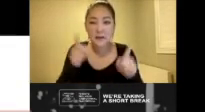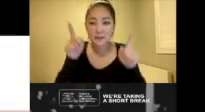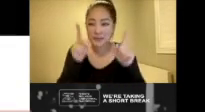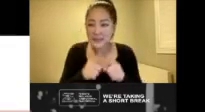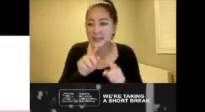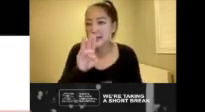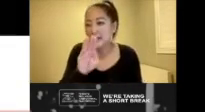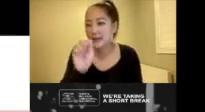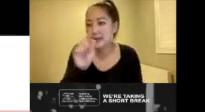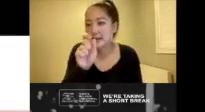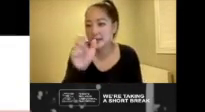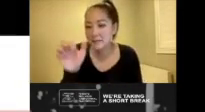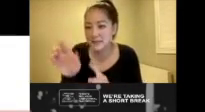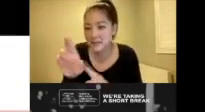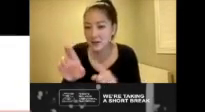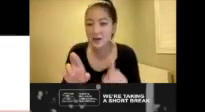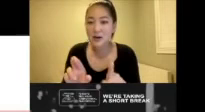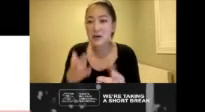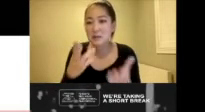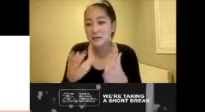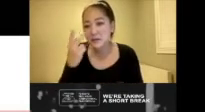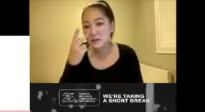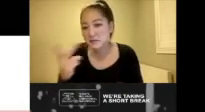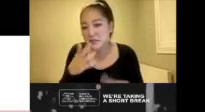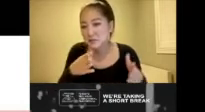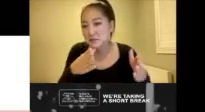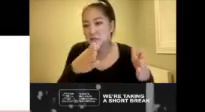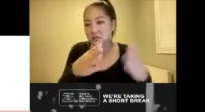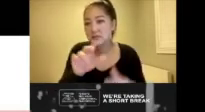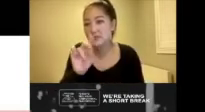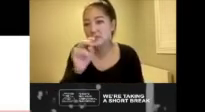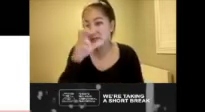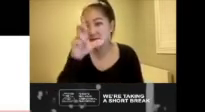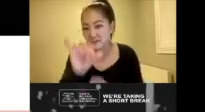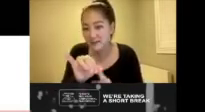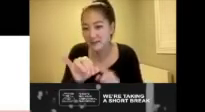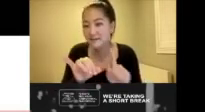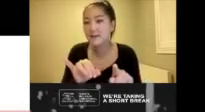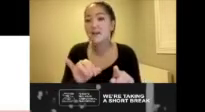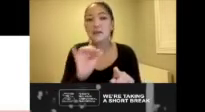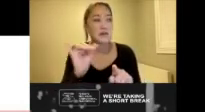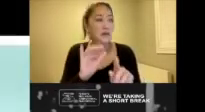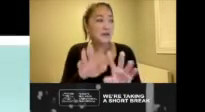at some of the sites that you might see in the streets of Delhi, in the homes of the families that she's visiting.